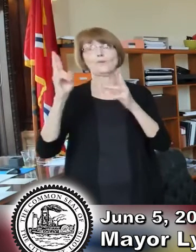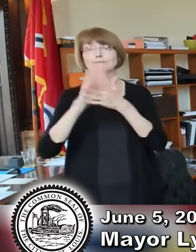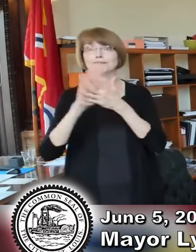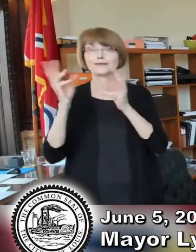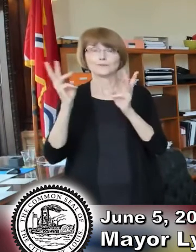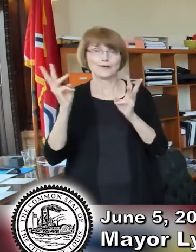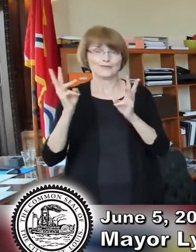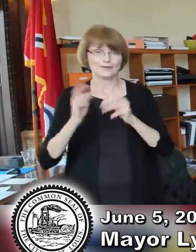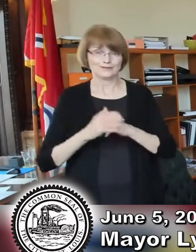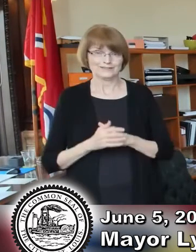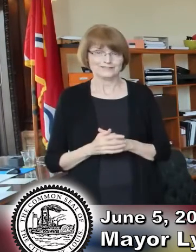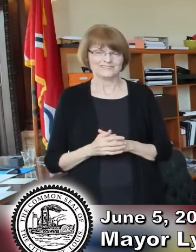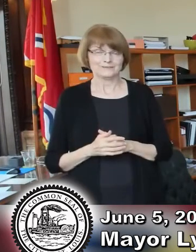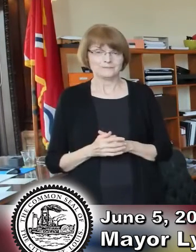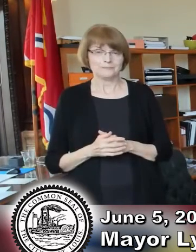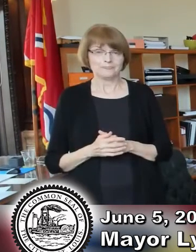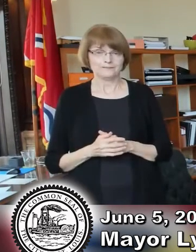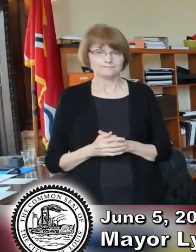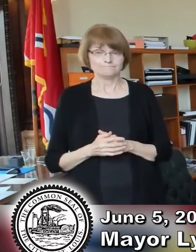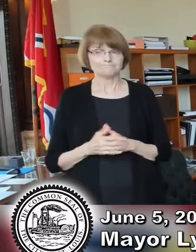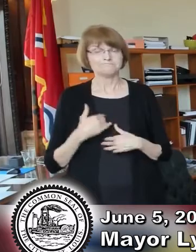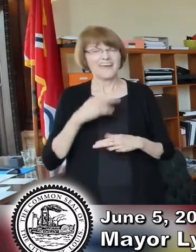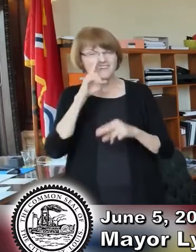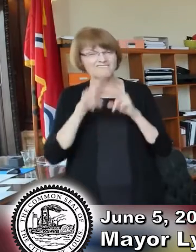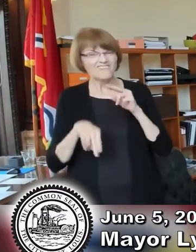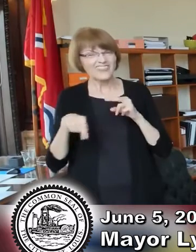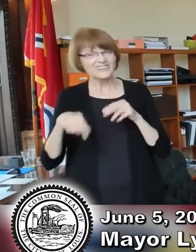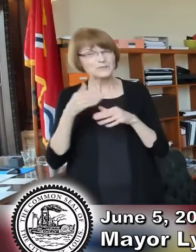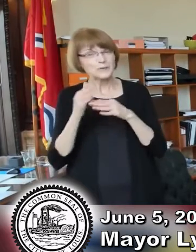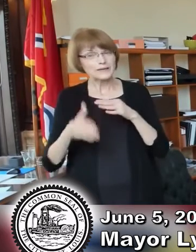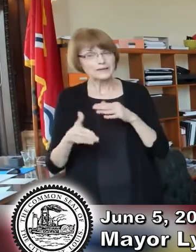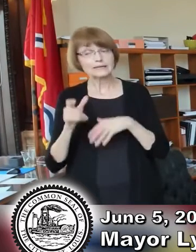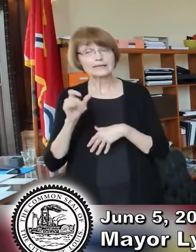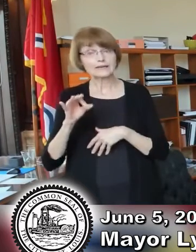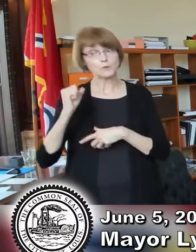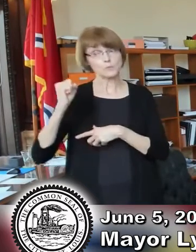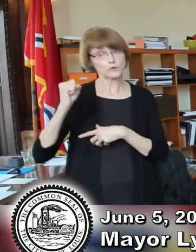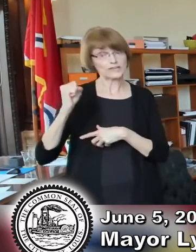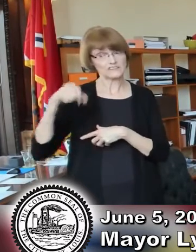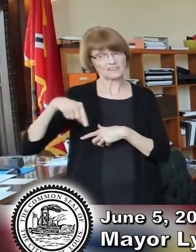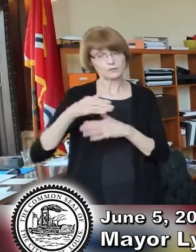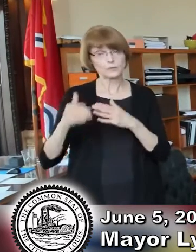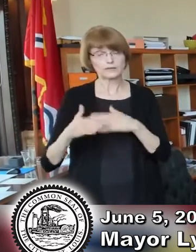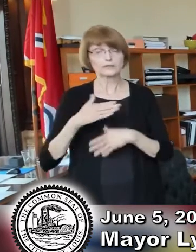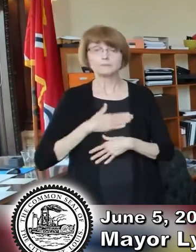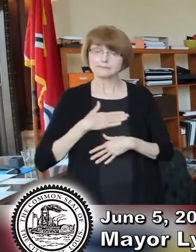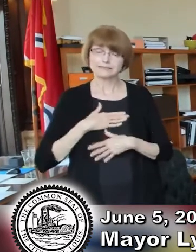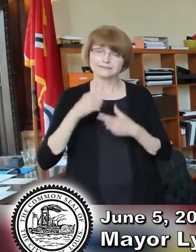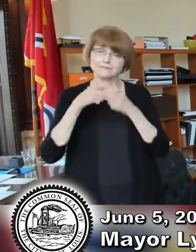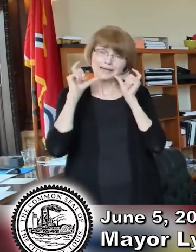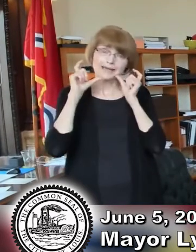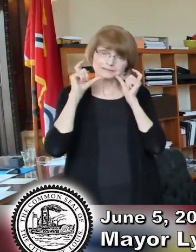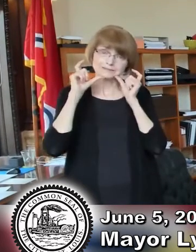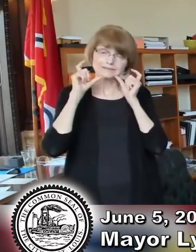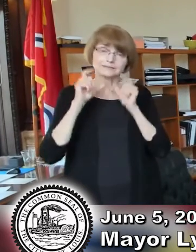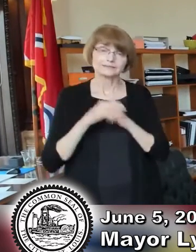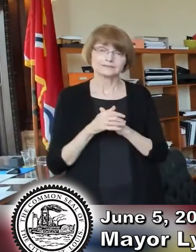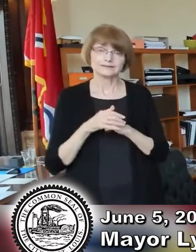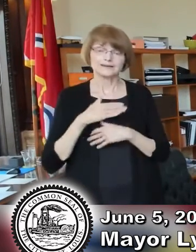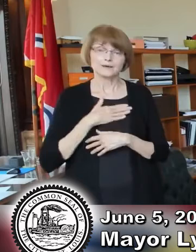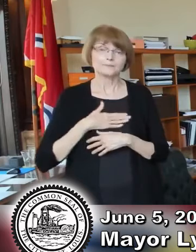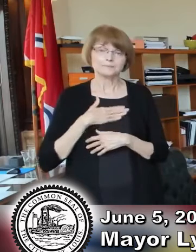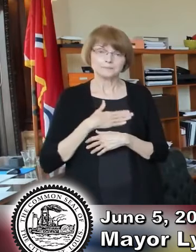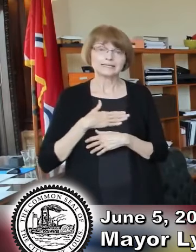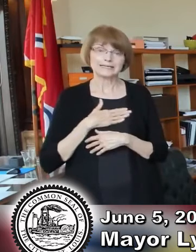here. Have a little bit of fun this weekend. If you are protesting this weekend, please wear your mask, and